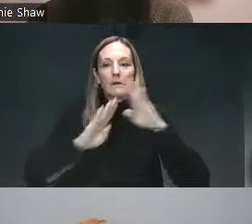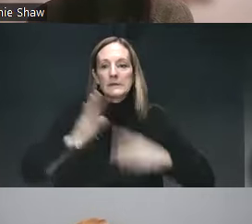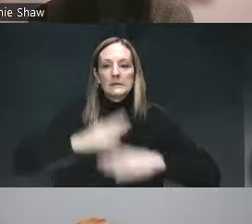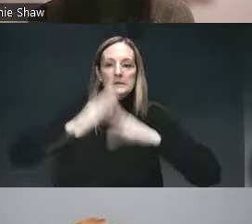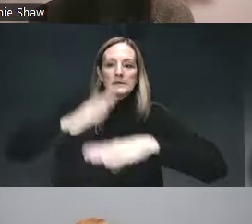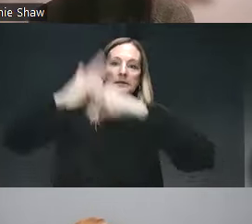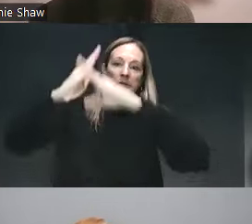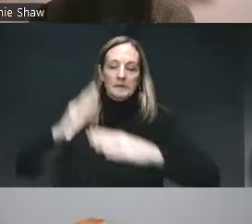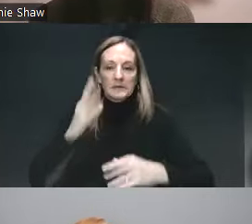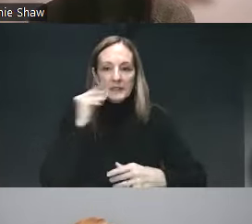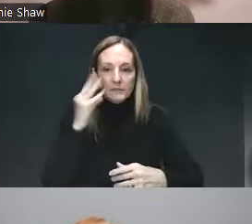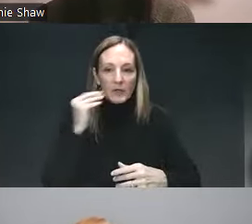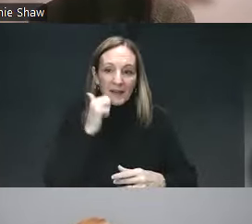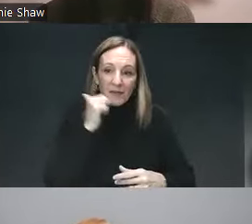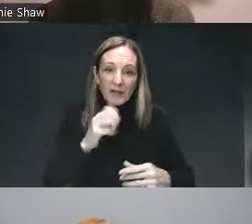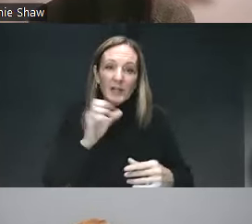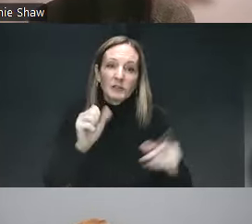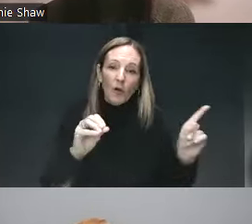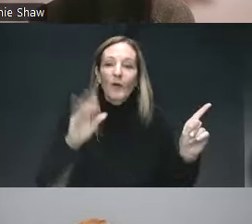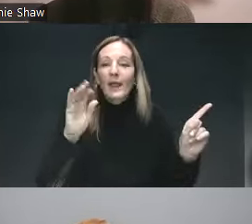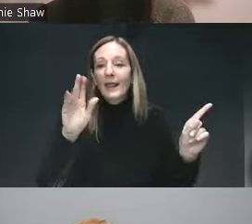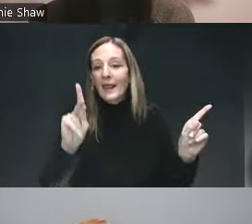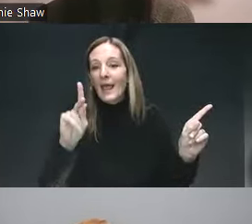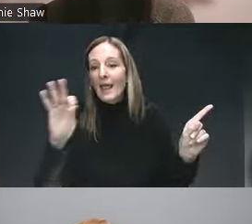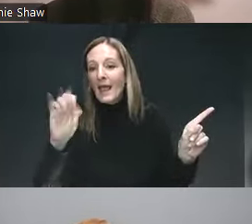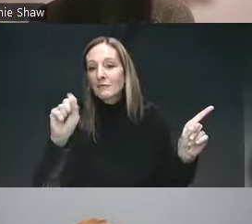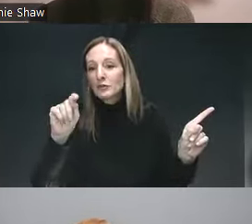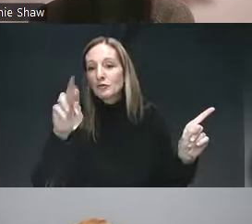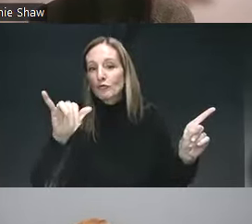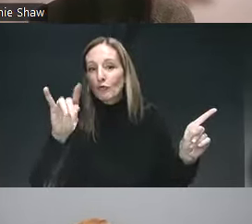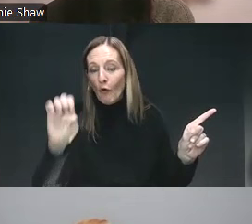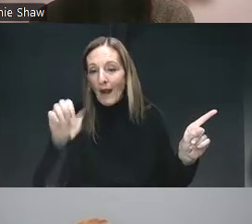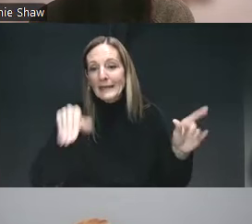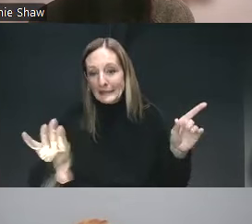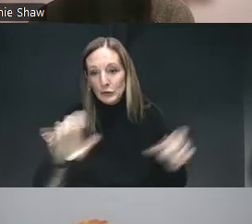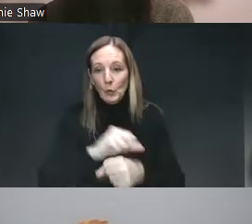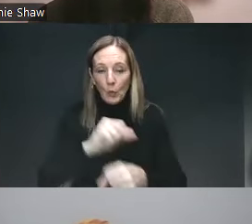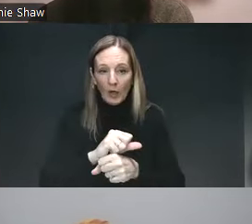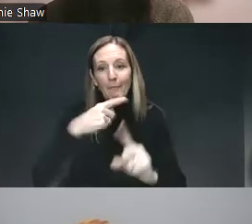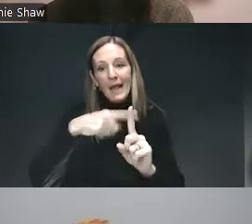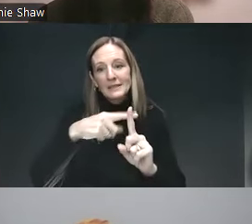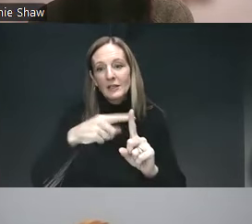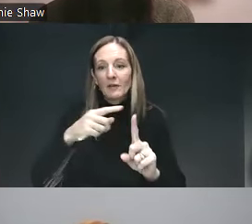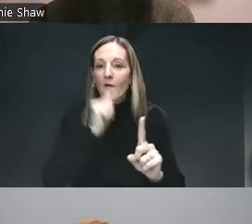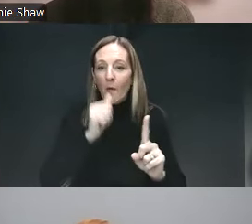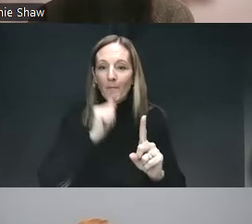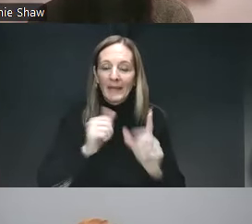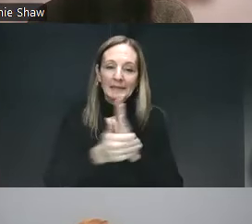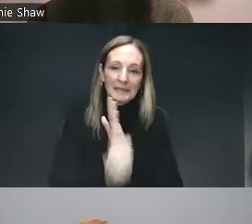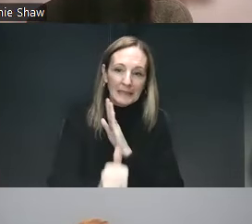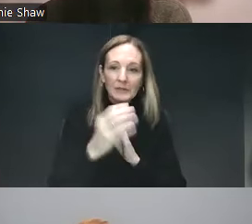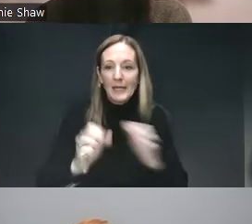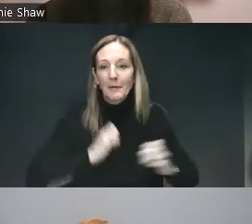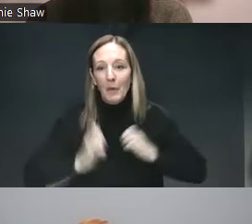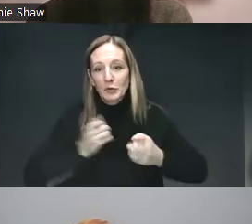we created a program called KF-STRIDE Into Work, which focuses on positive coping skills and emotion regulation.